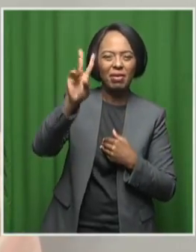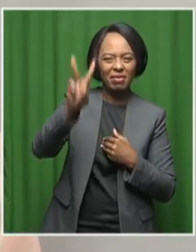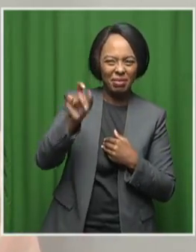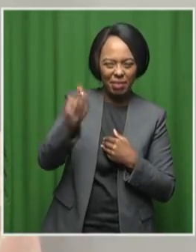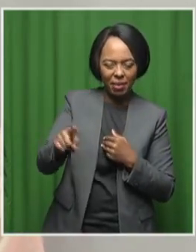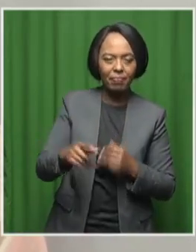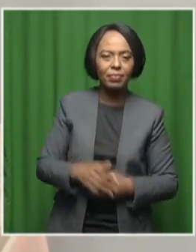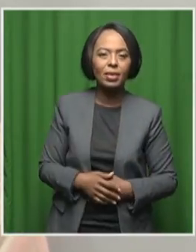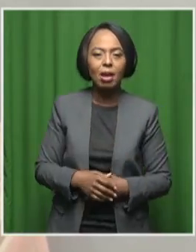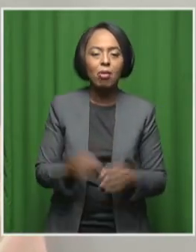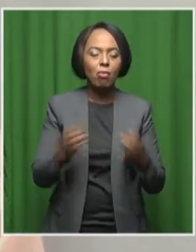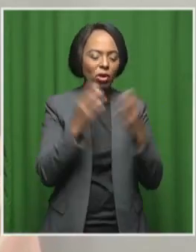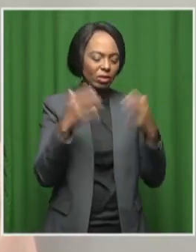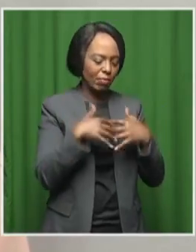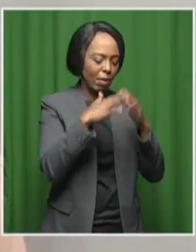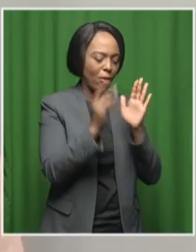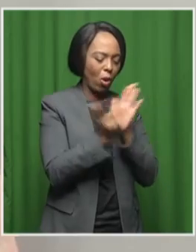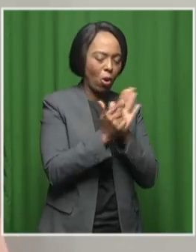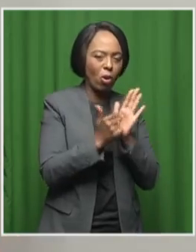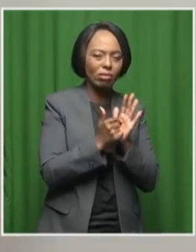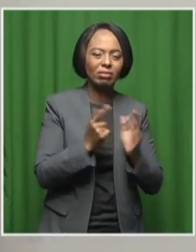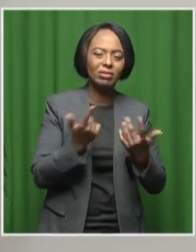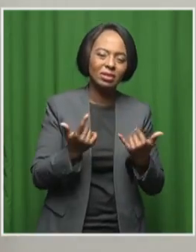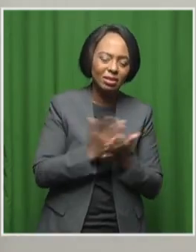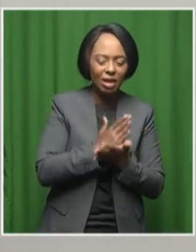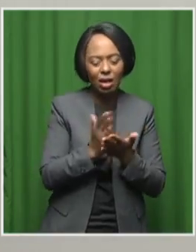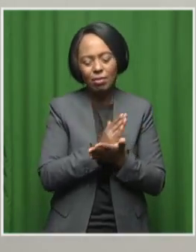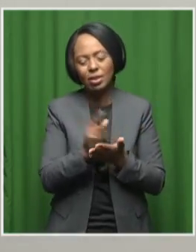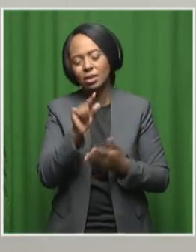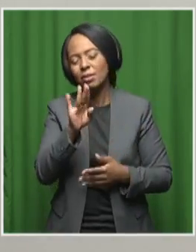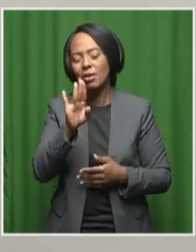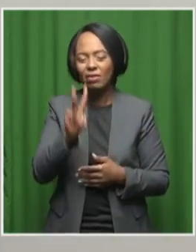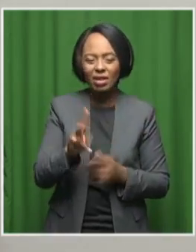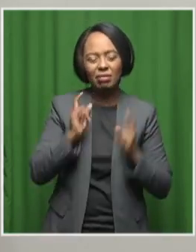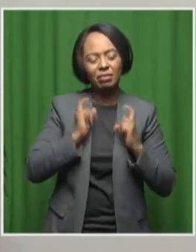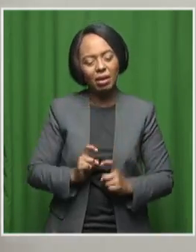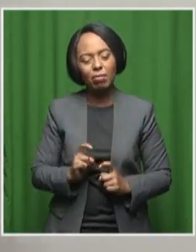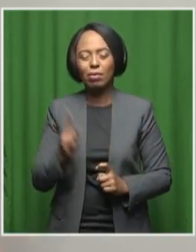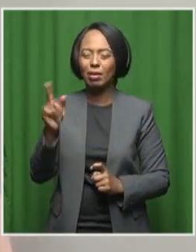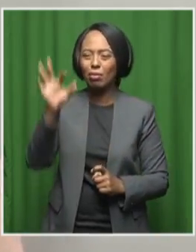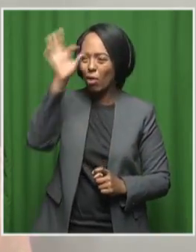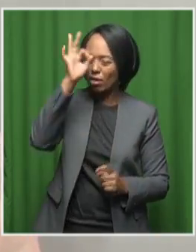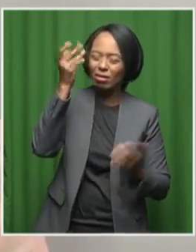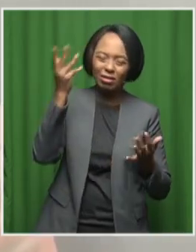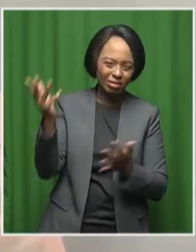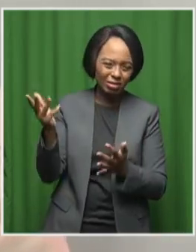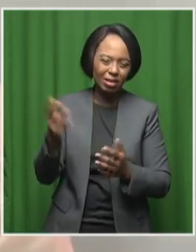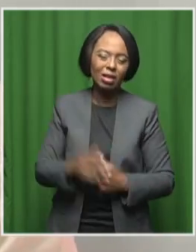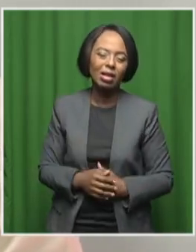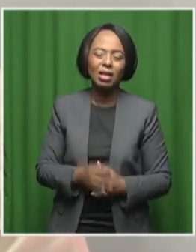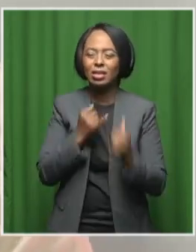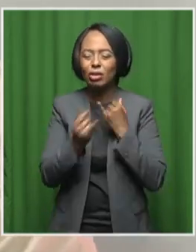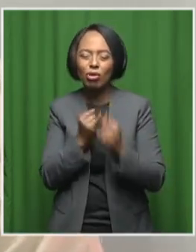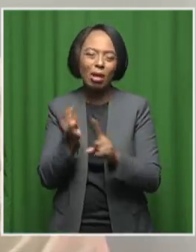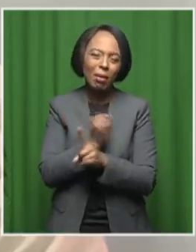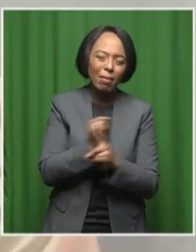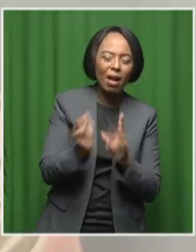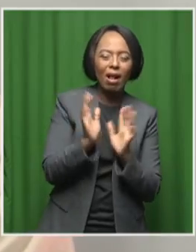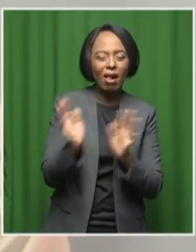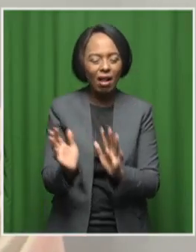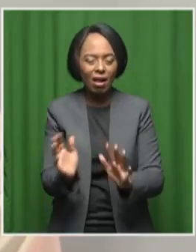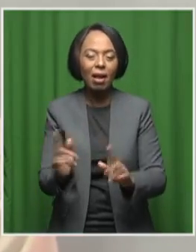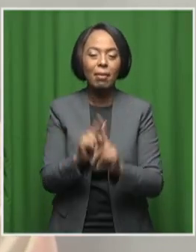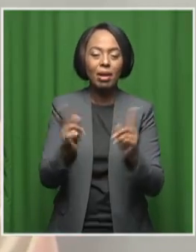laws, particularly when it comes to gender-based violence, sexual offences. We have